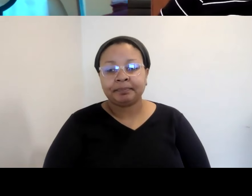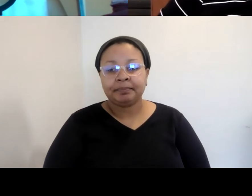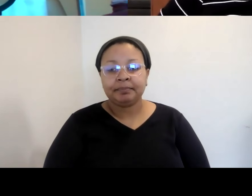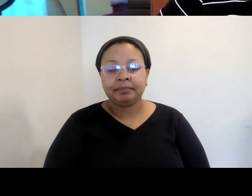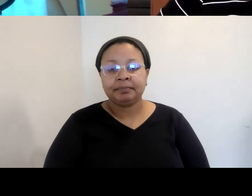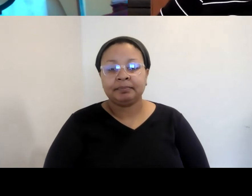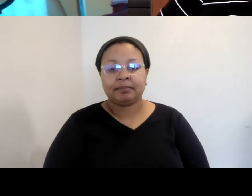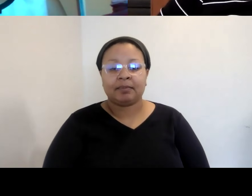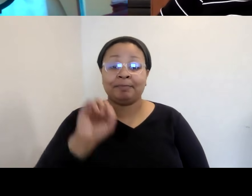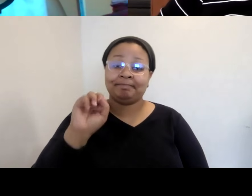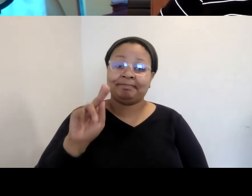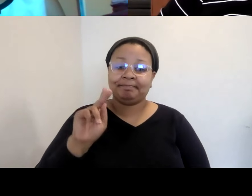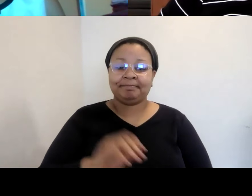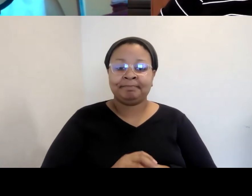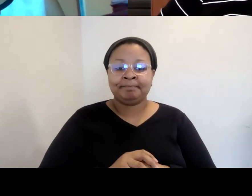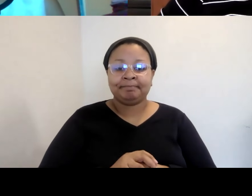Okay.